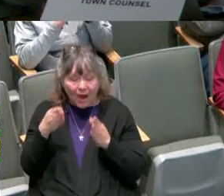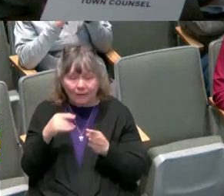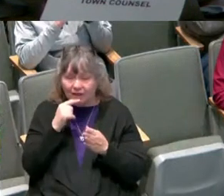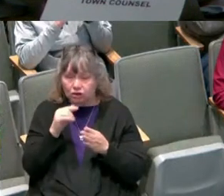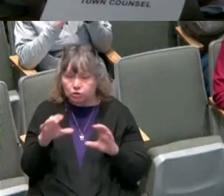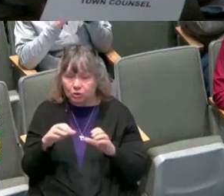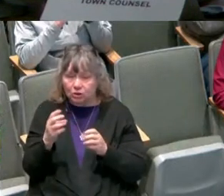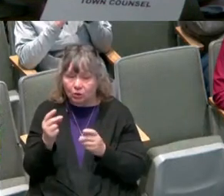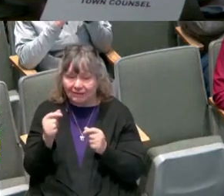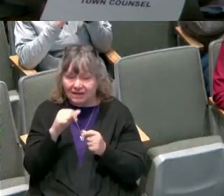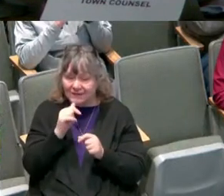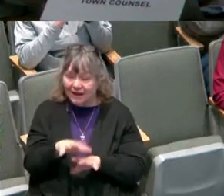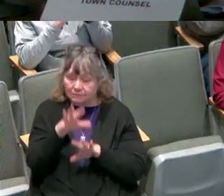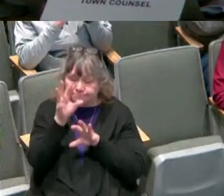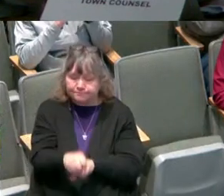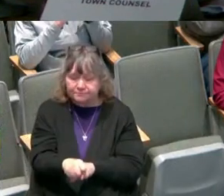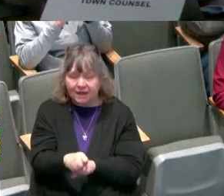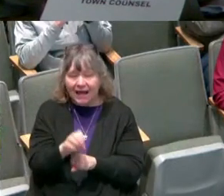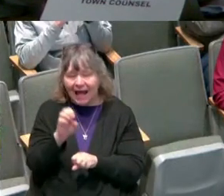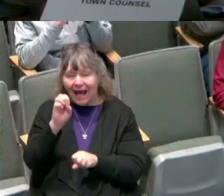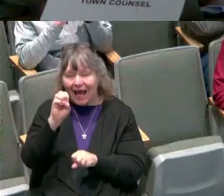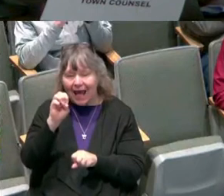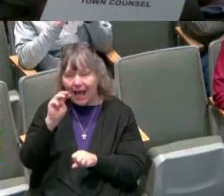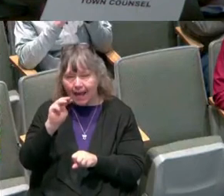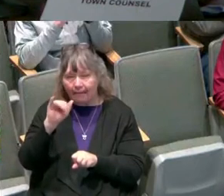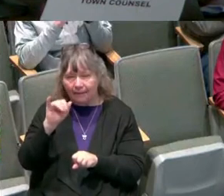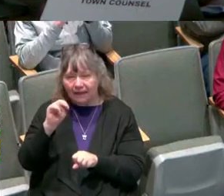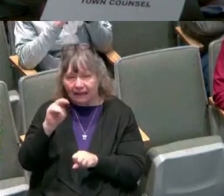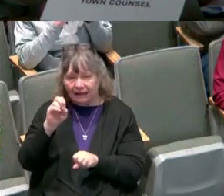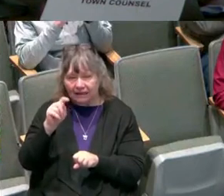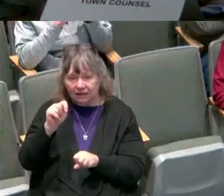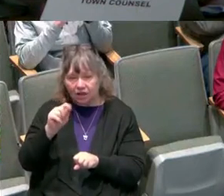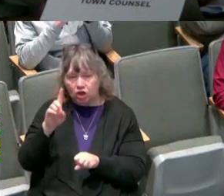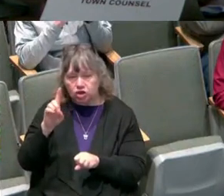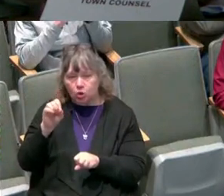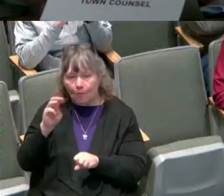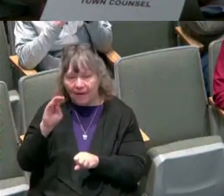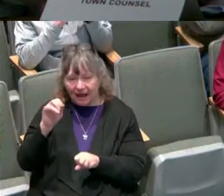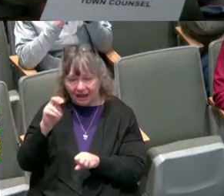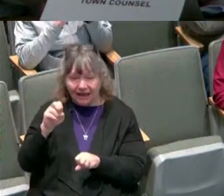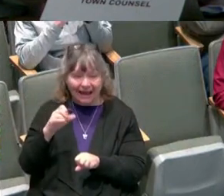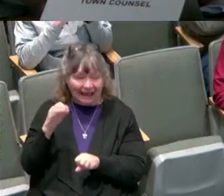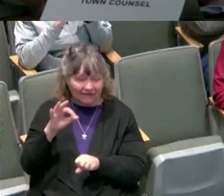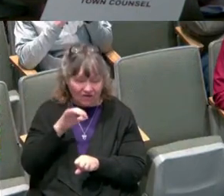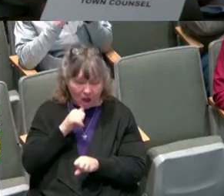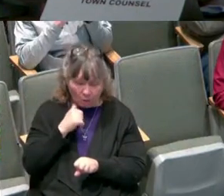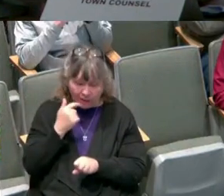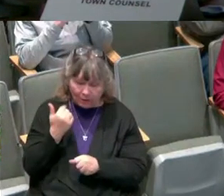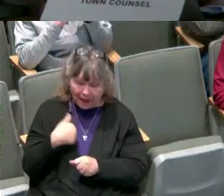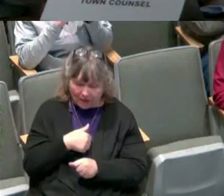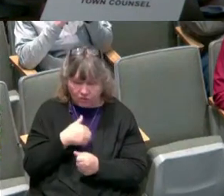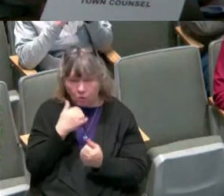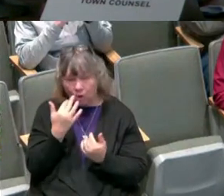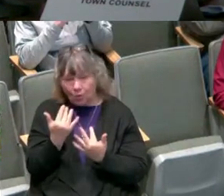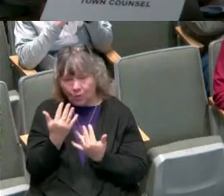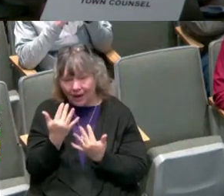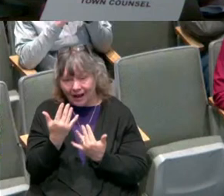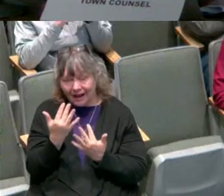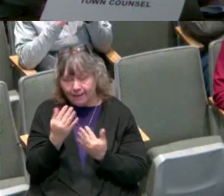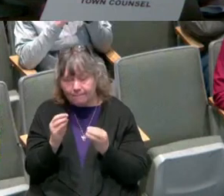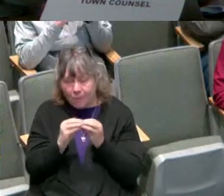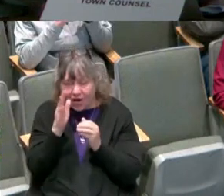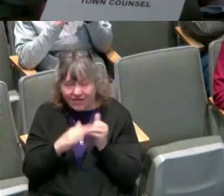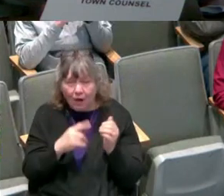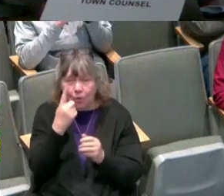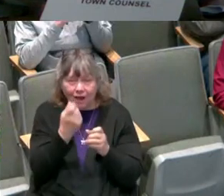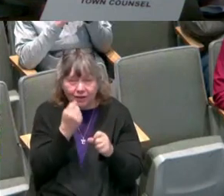is by taking the parcel by eminent domain otherwise we have to wait for a period that probably would extend well past a